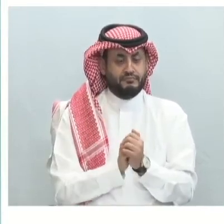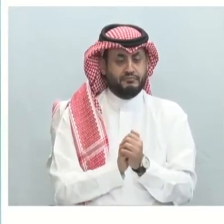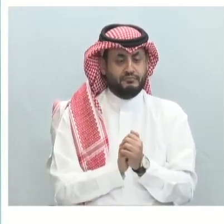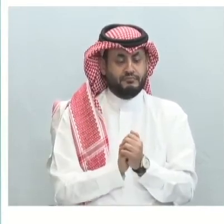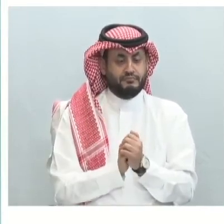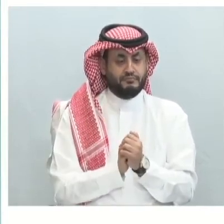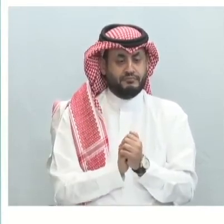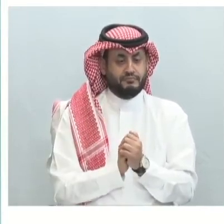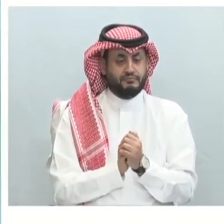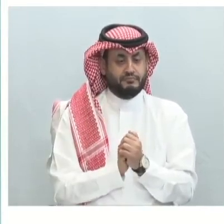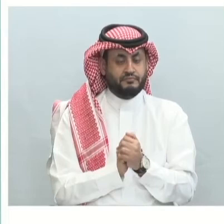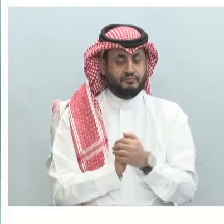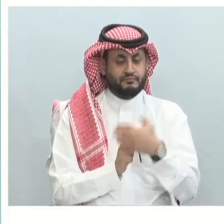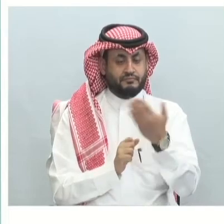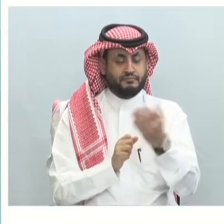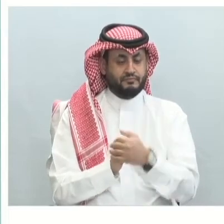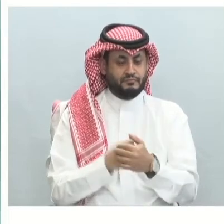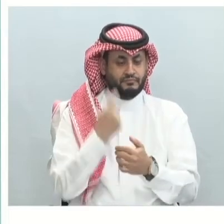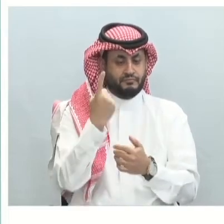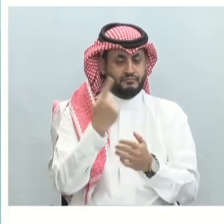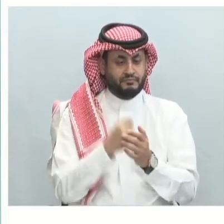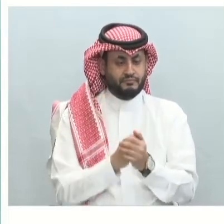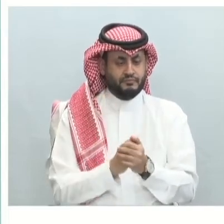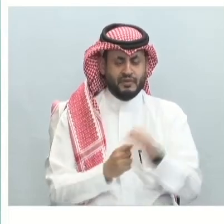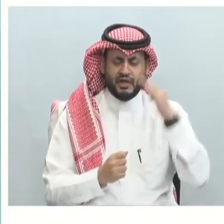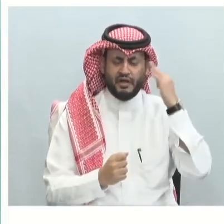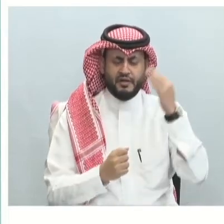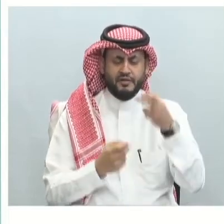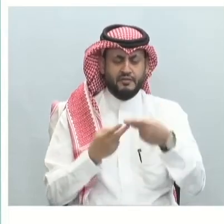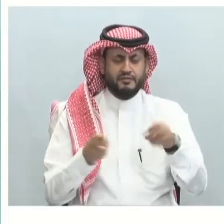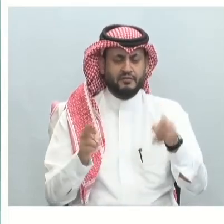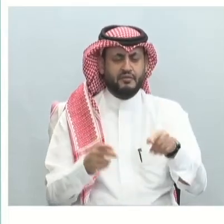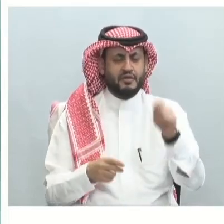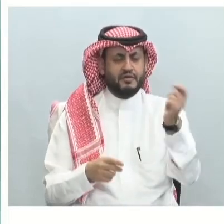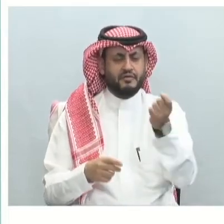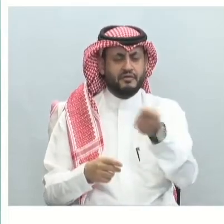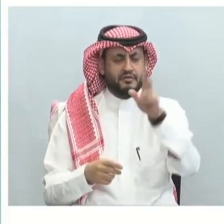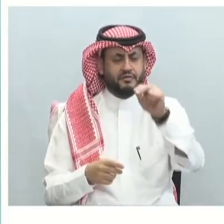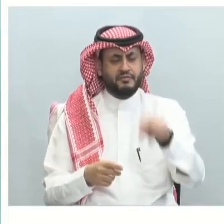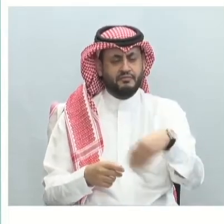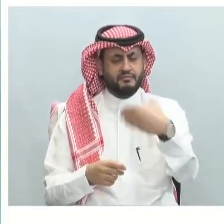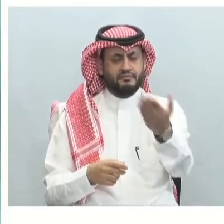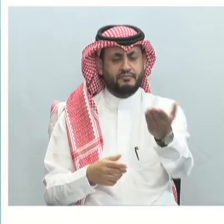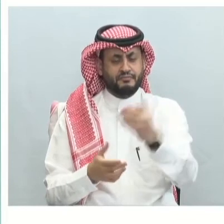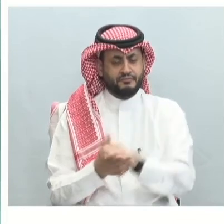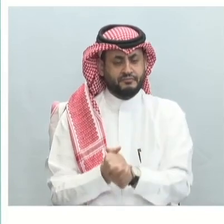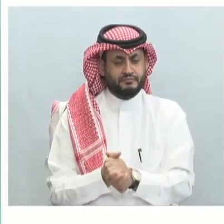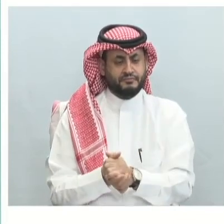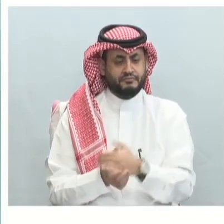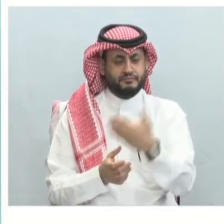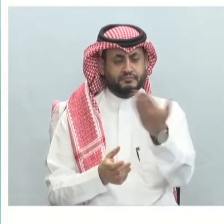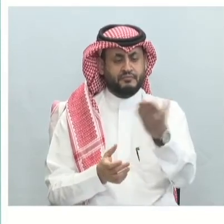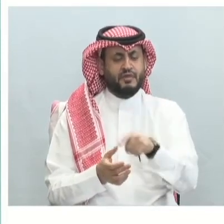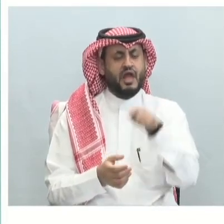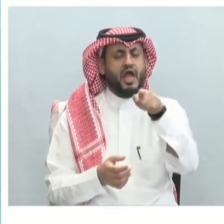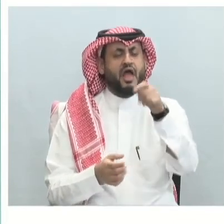this is goal 19. Number one, listen and chant trace. So again, we have